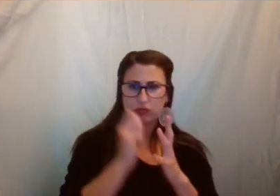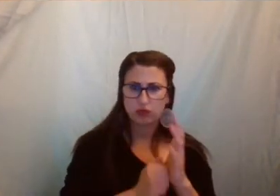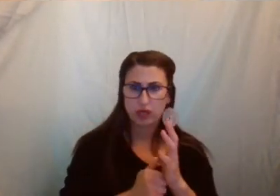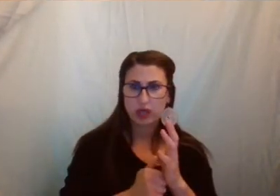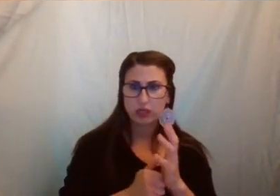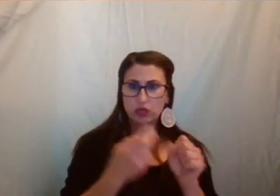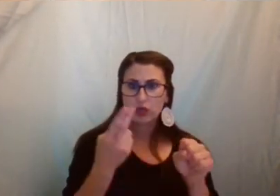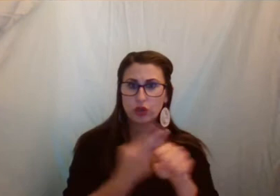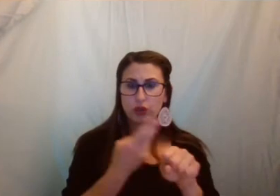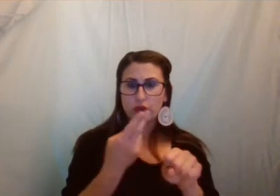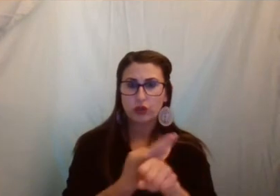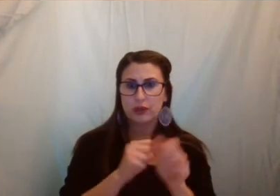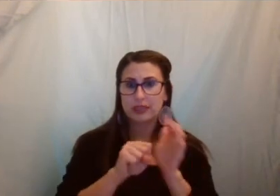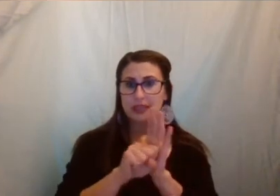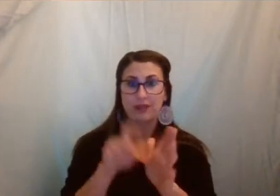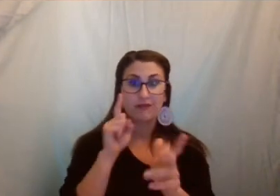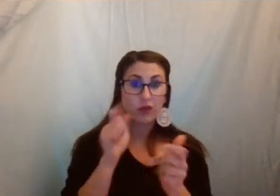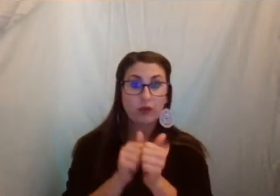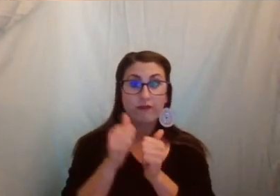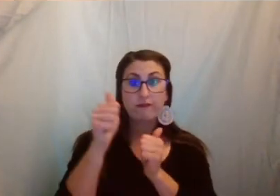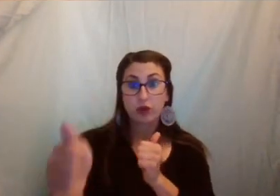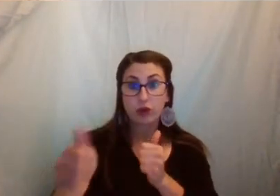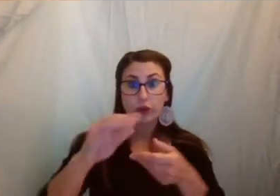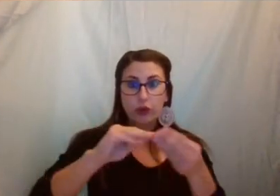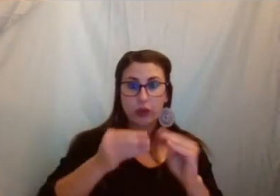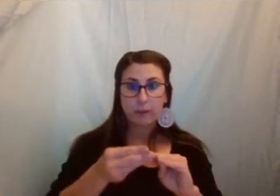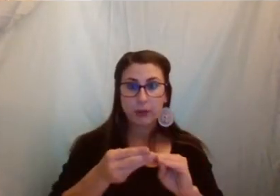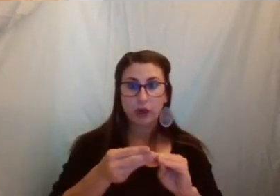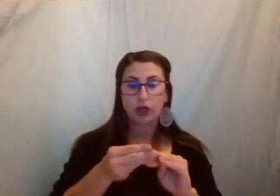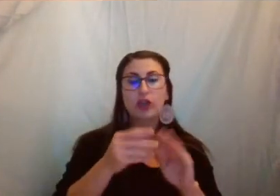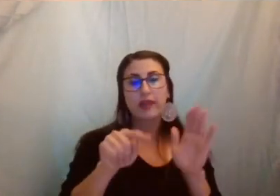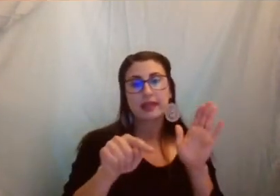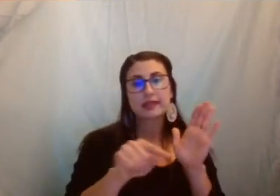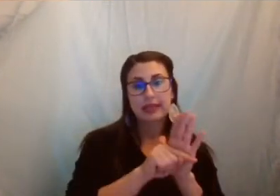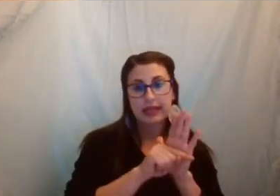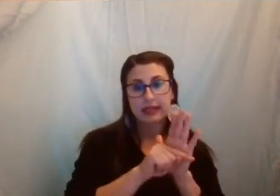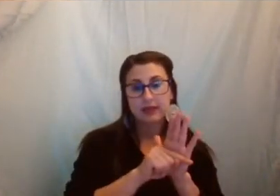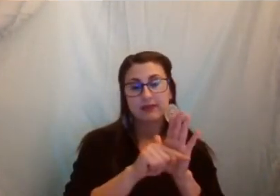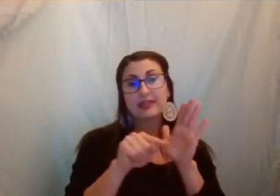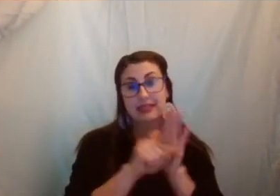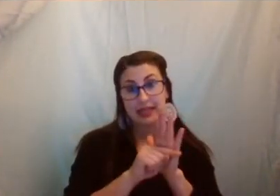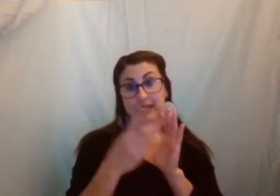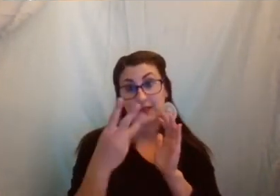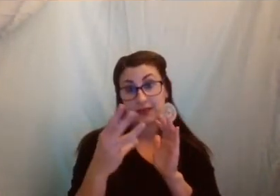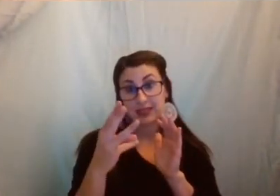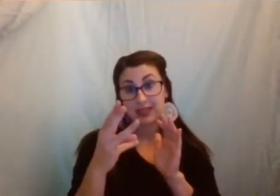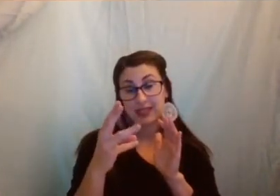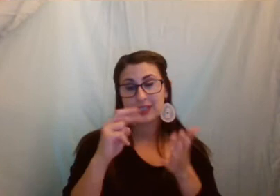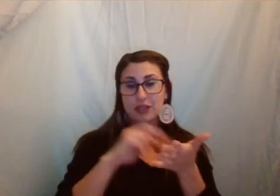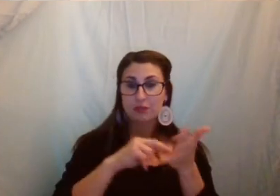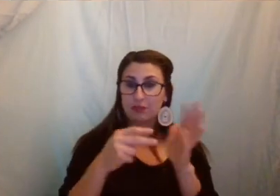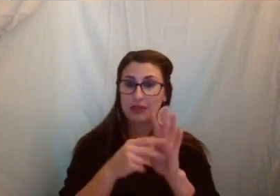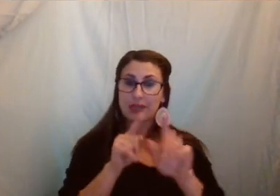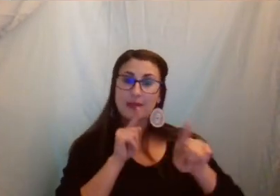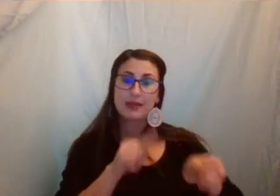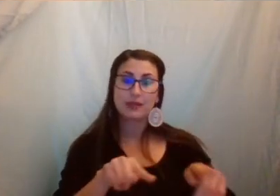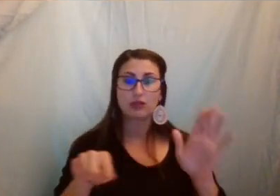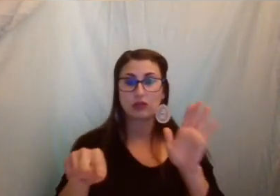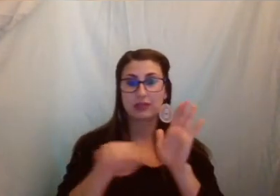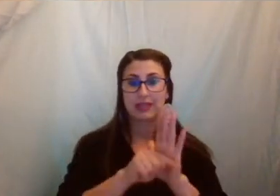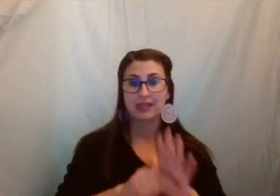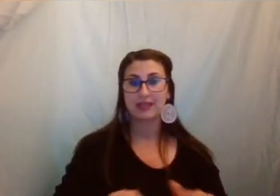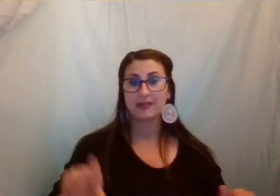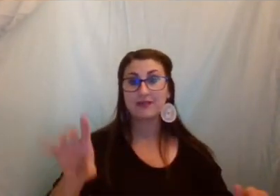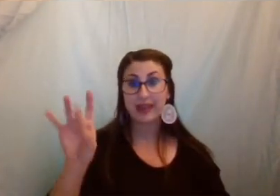after we subtract, we got to take the sign of the further number. The further number here is negative, so negative 16, so the answer is negative